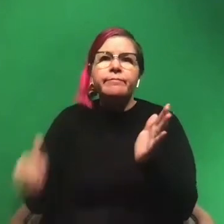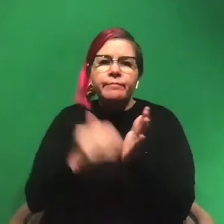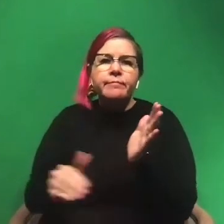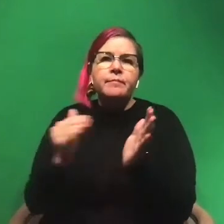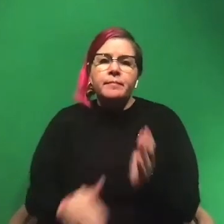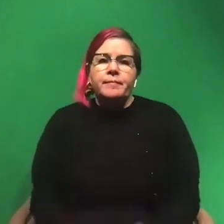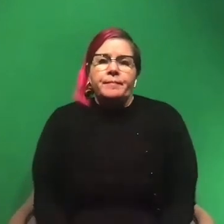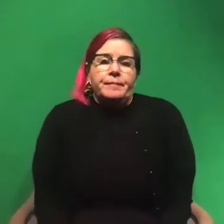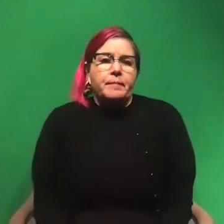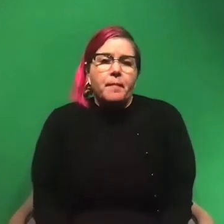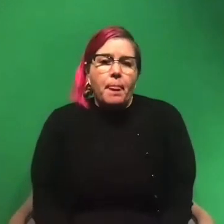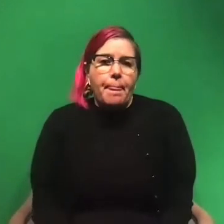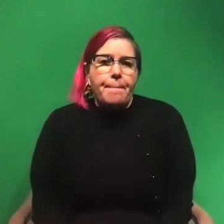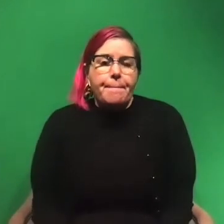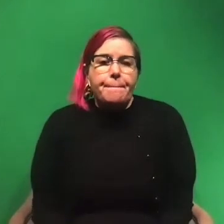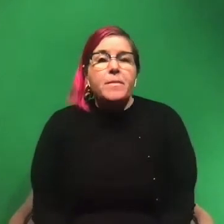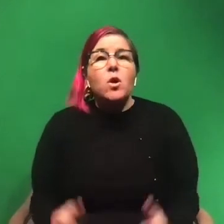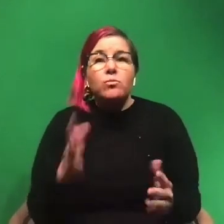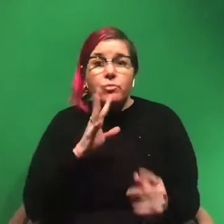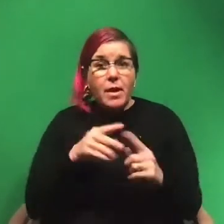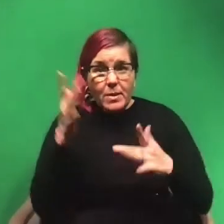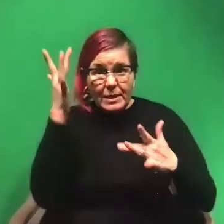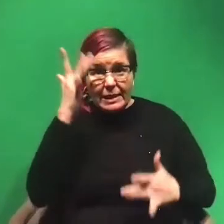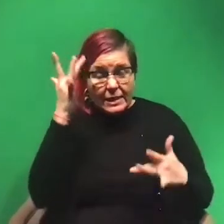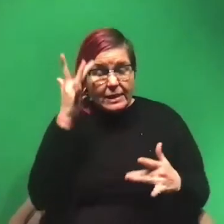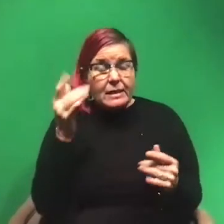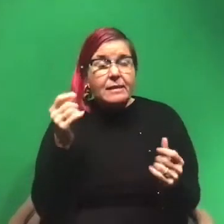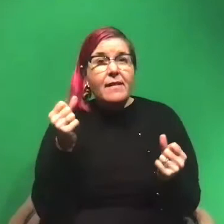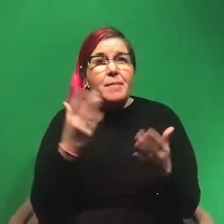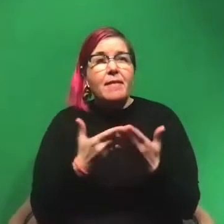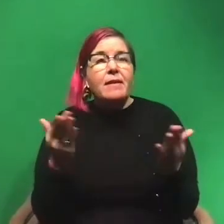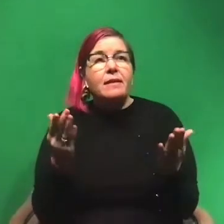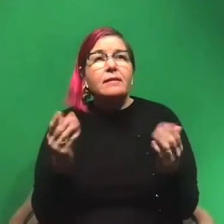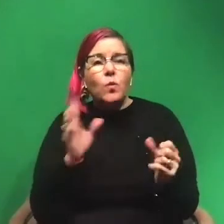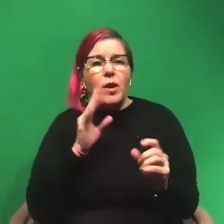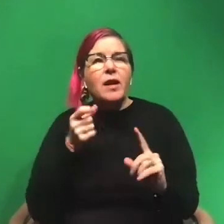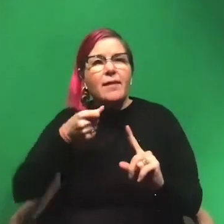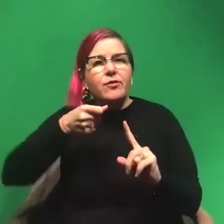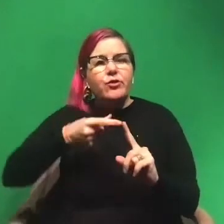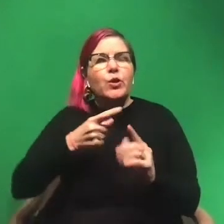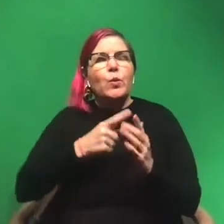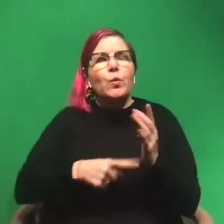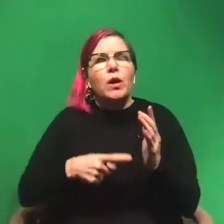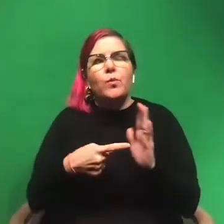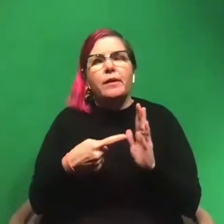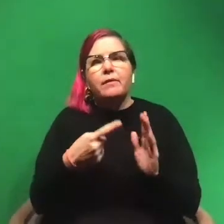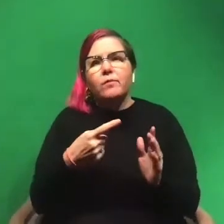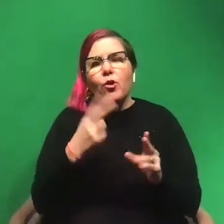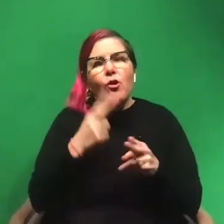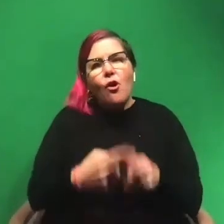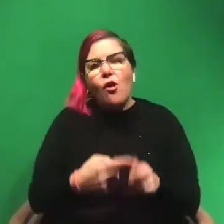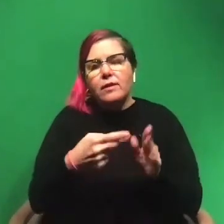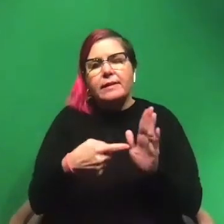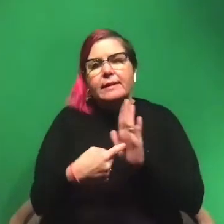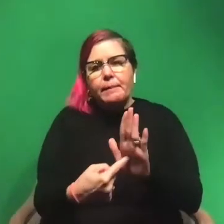So from a disease point of view, there's a lot of things that trigger what we define as symptoms, right?